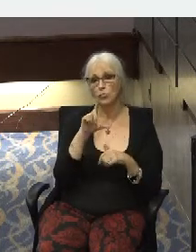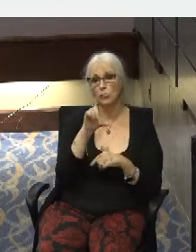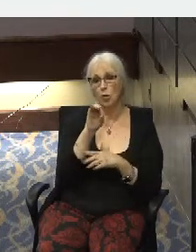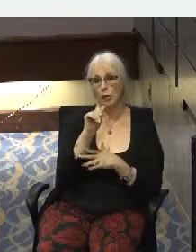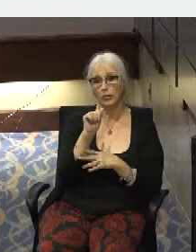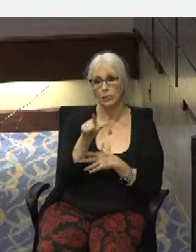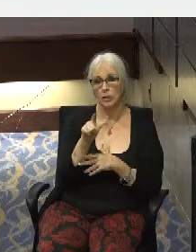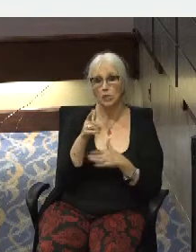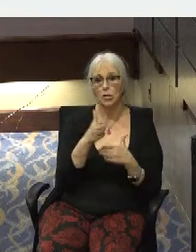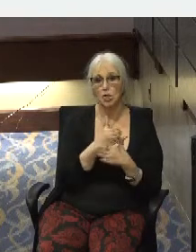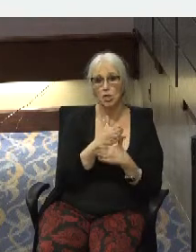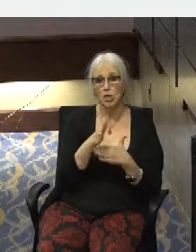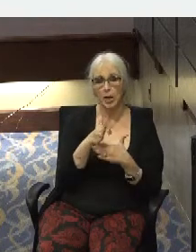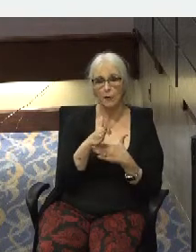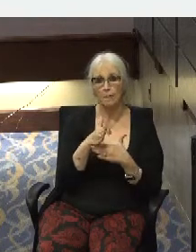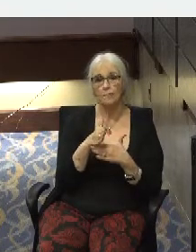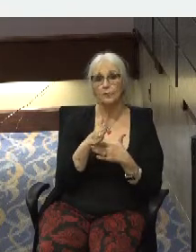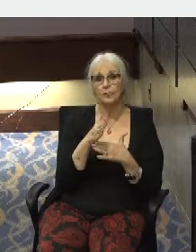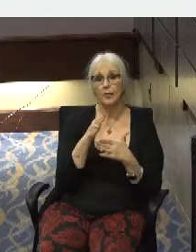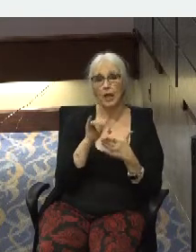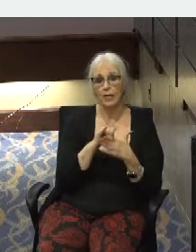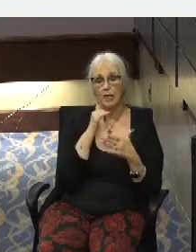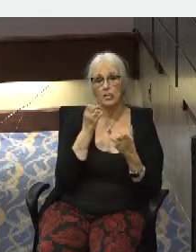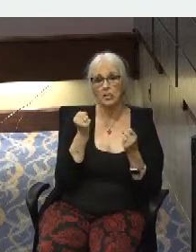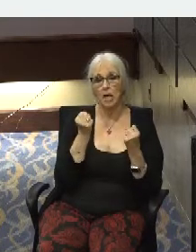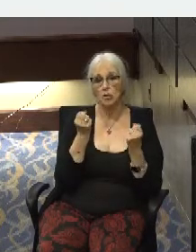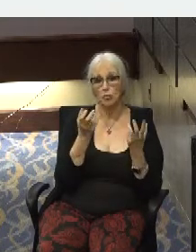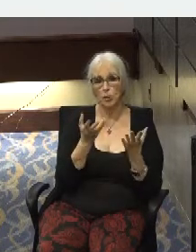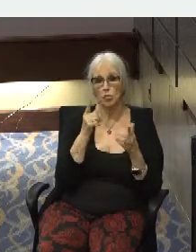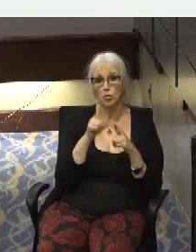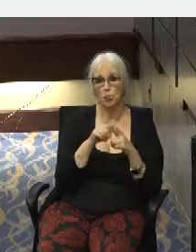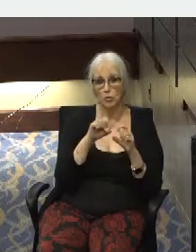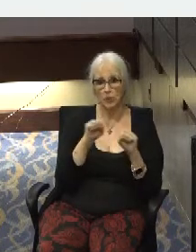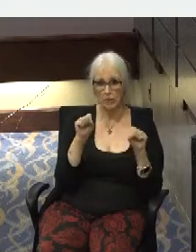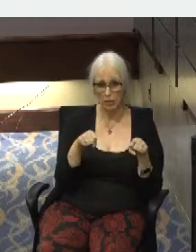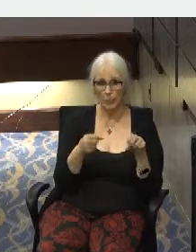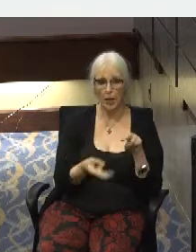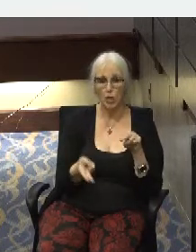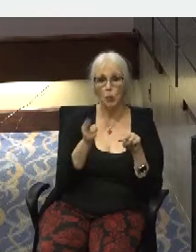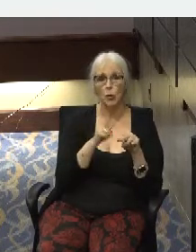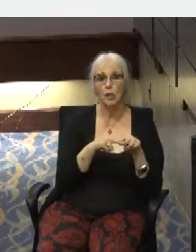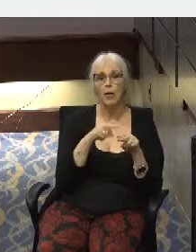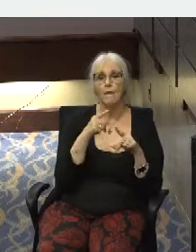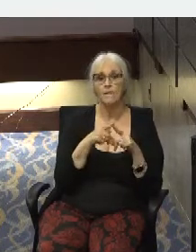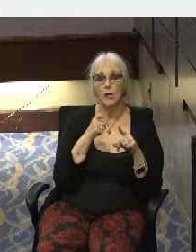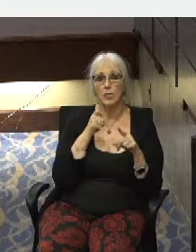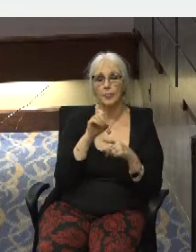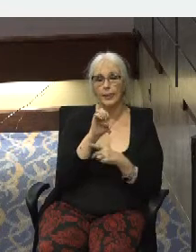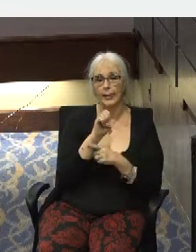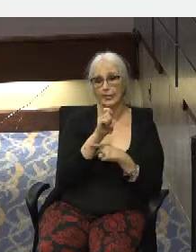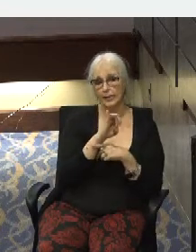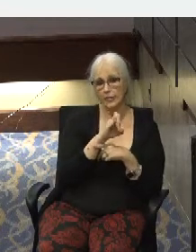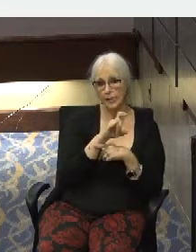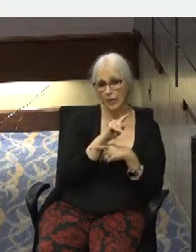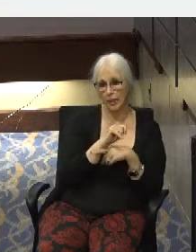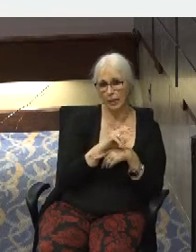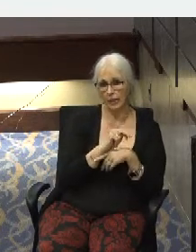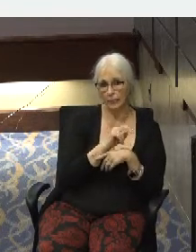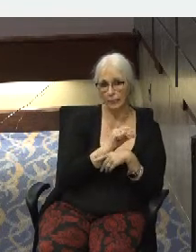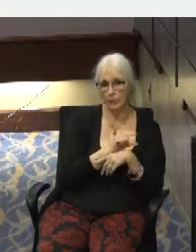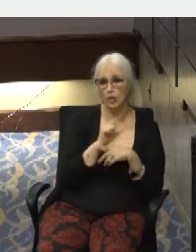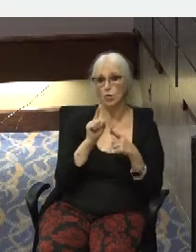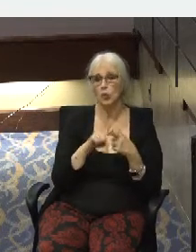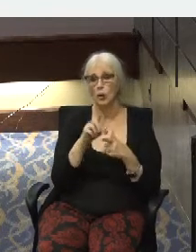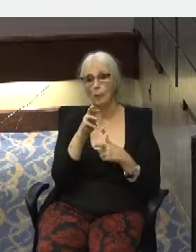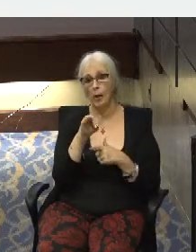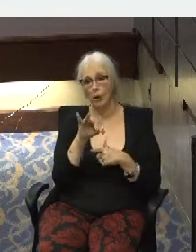local share of the city's contribution to the system, the increase from existing to scenario 2, which again includes that fixed route and